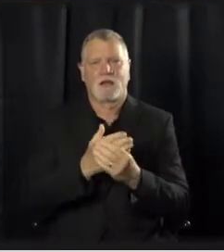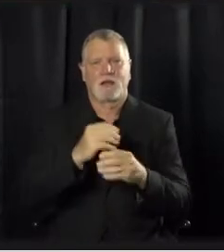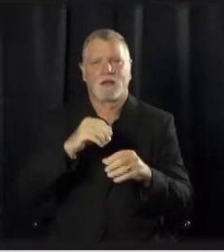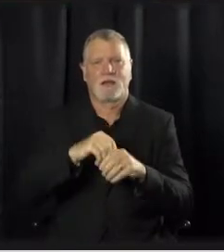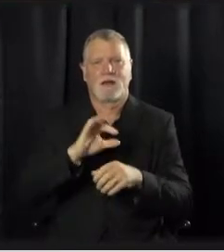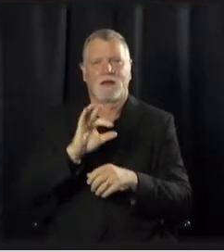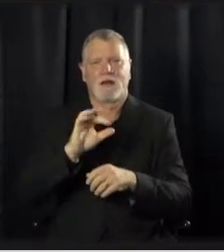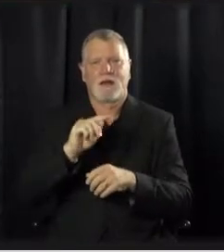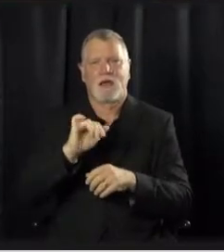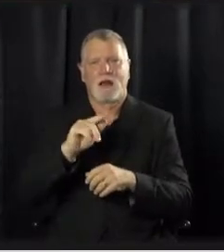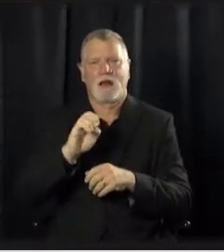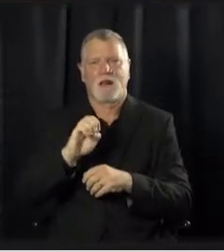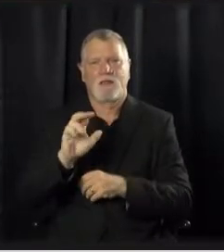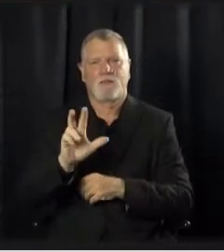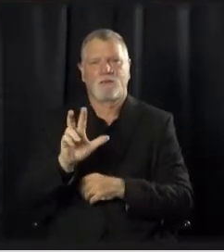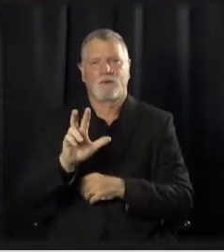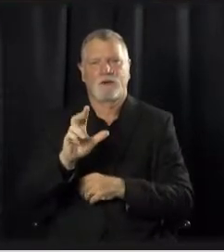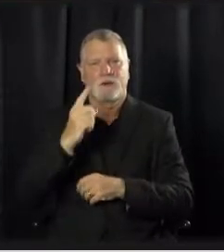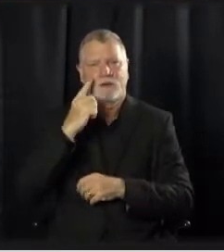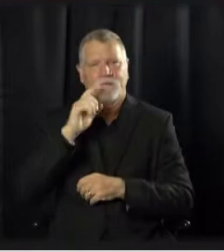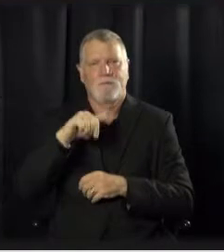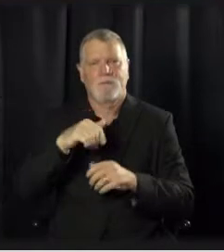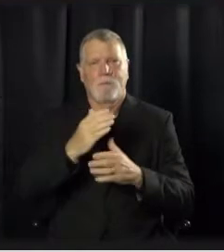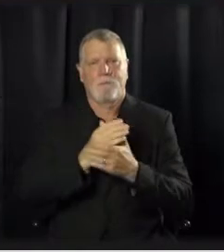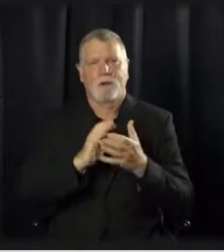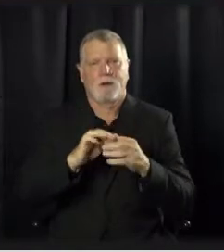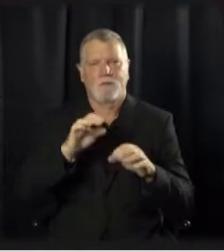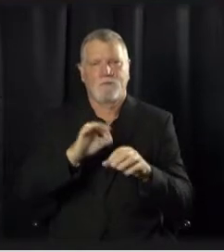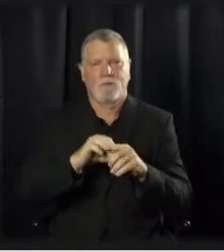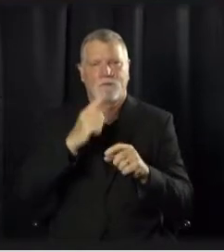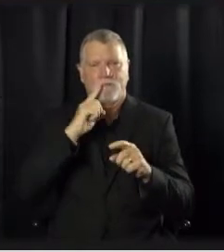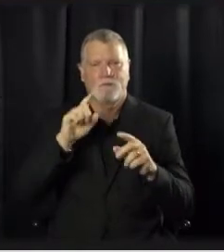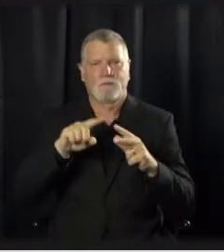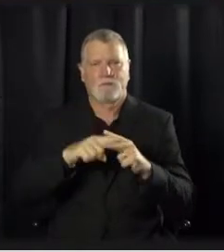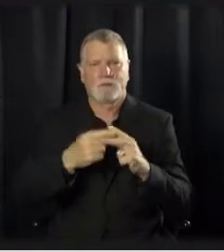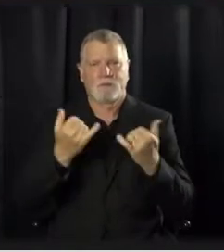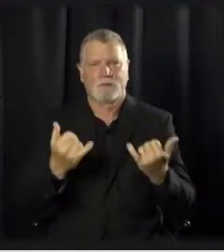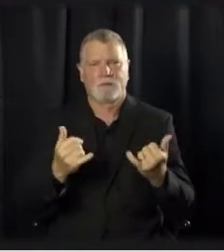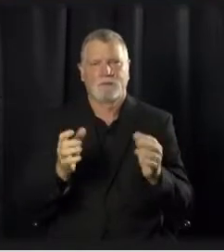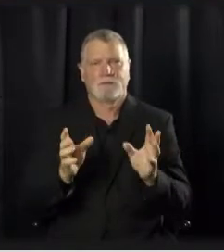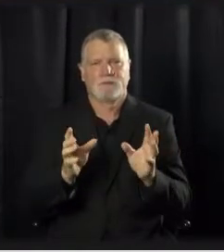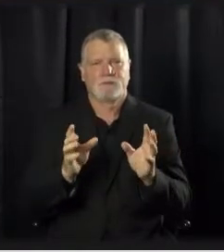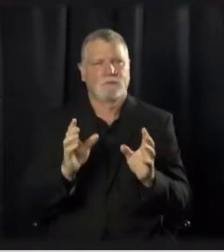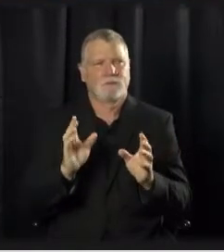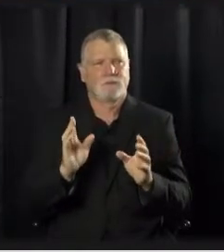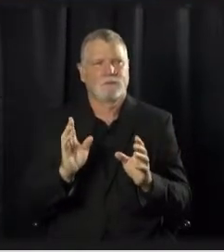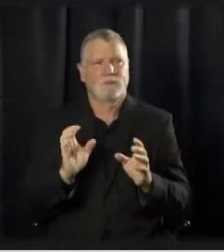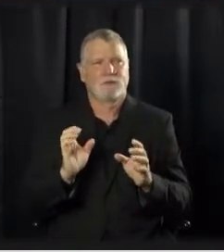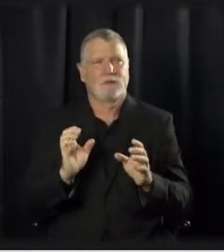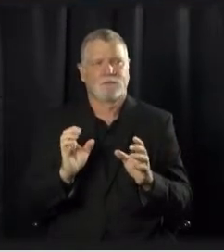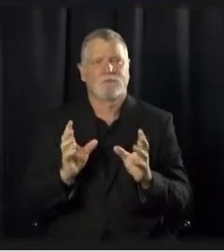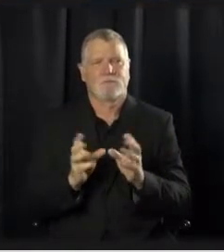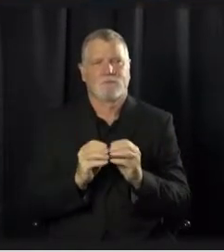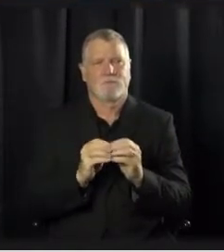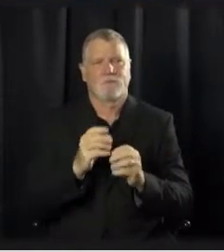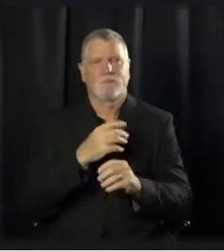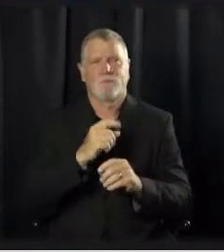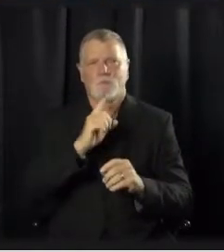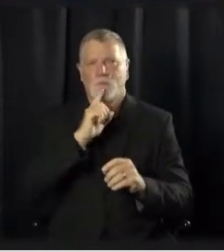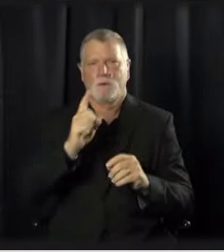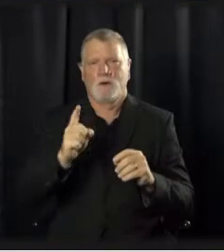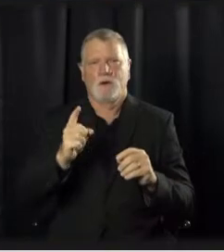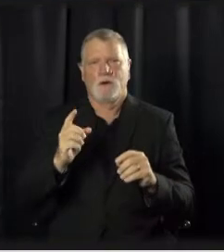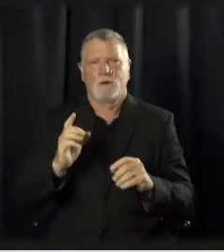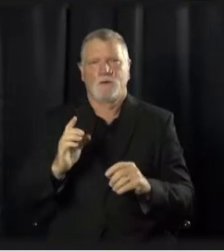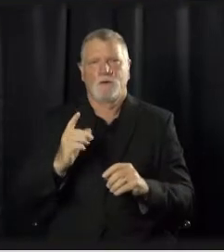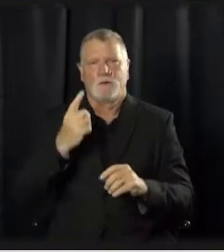III of PROMESA in each case that are set forth as part of the vote to convene such executive session. The board may also act by unanimous written